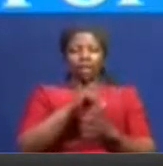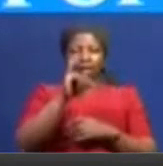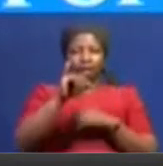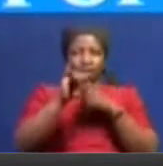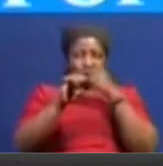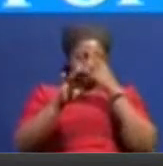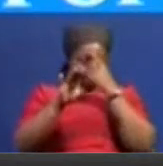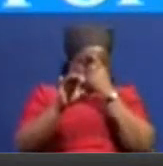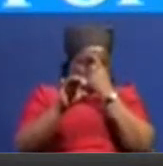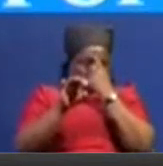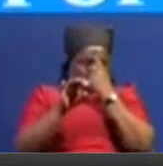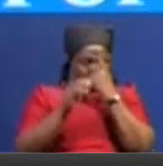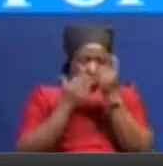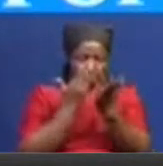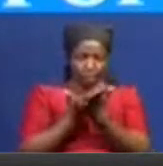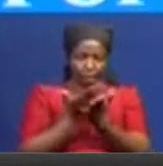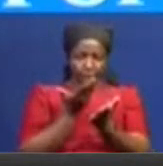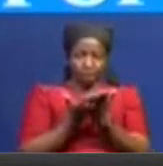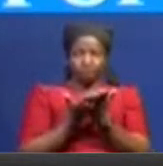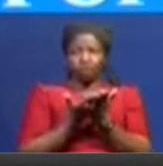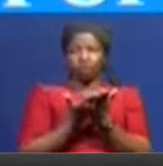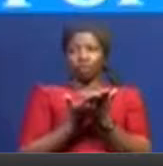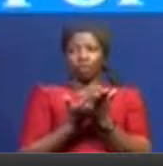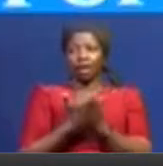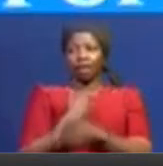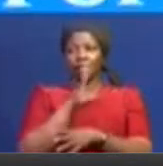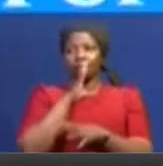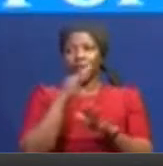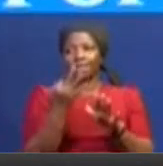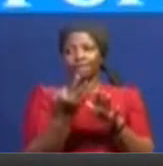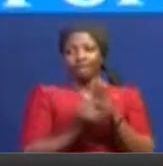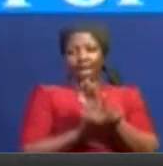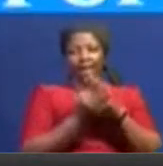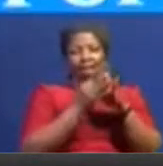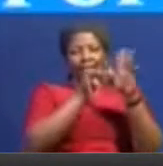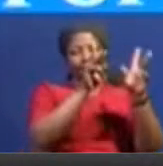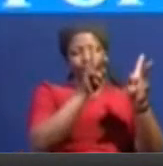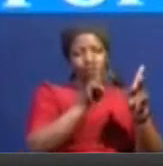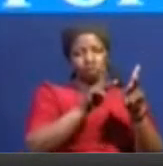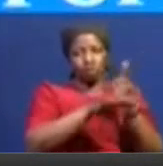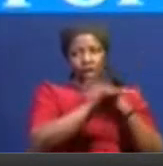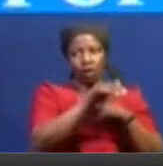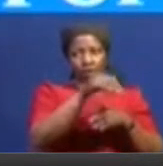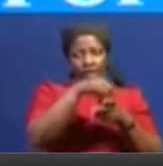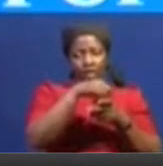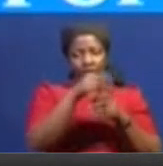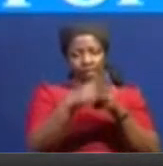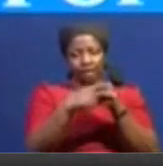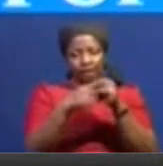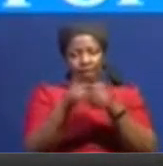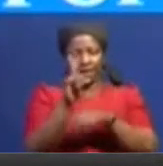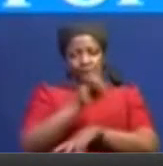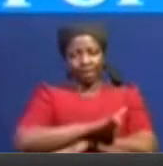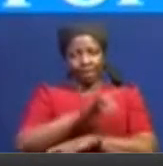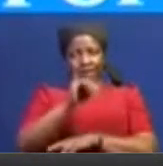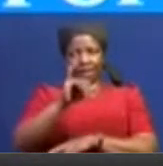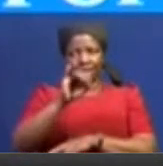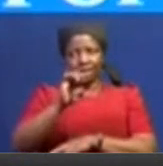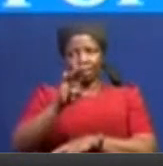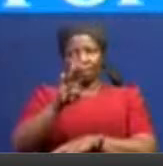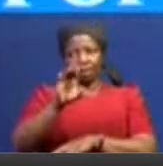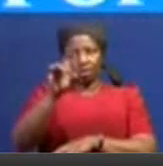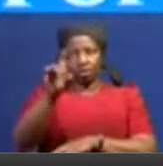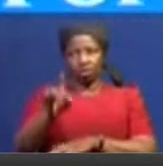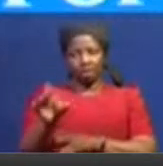a petition has been filed in Kisumu County, and within 7 days, IEBC should provide all